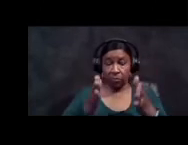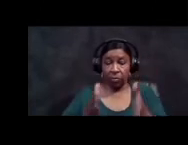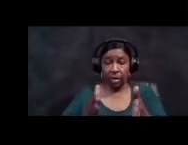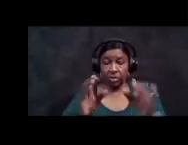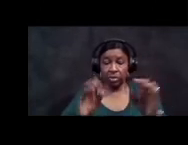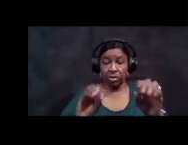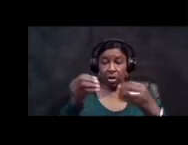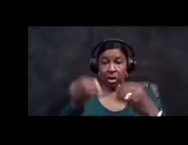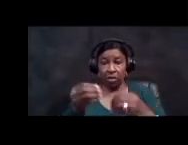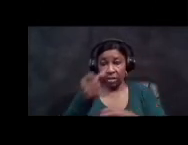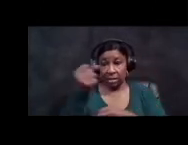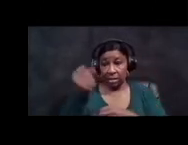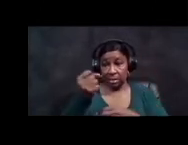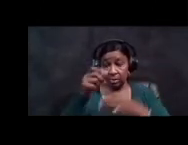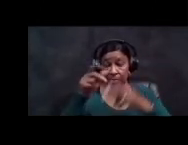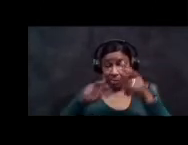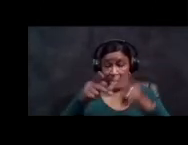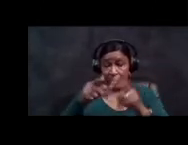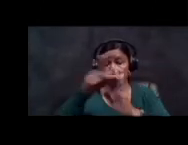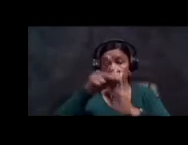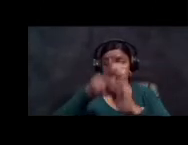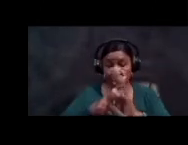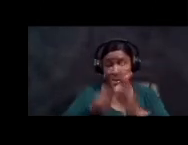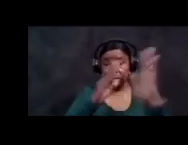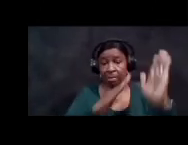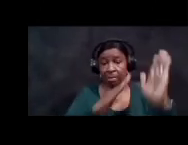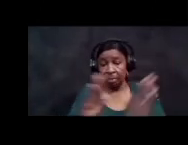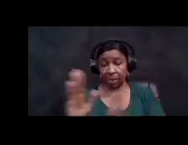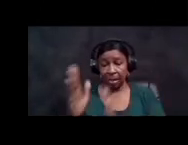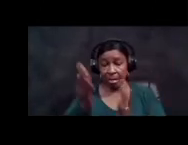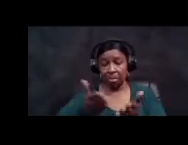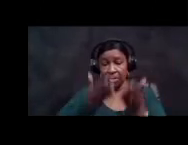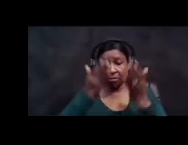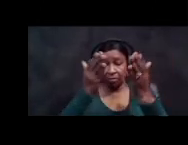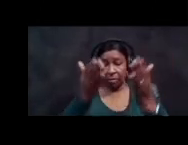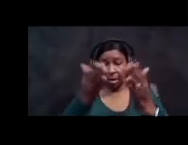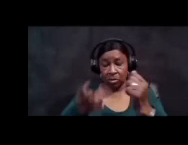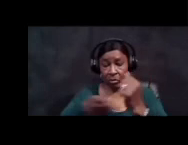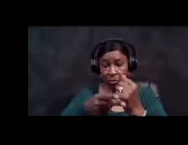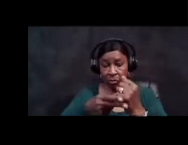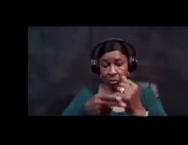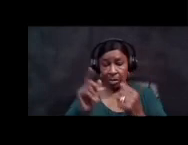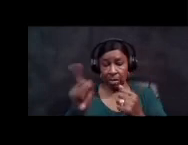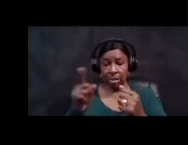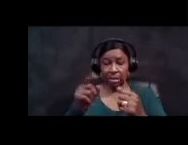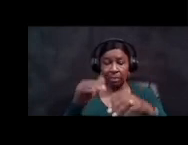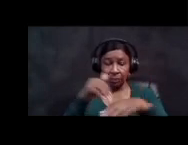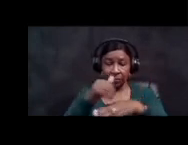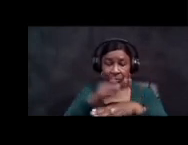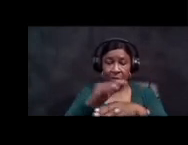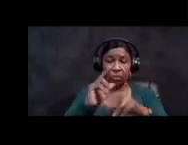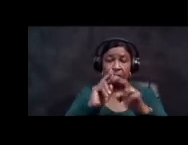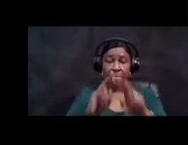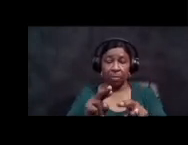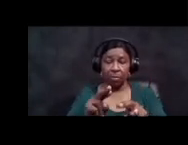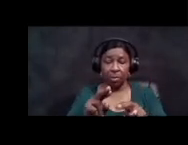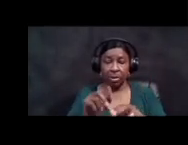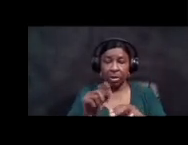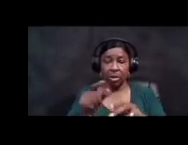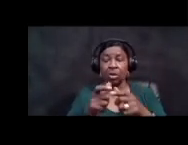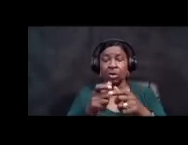of Detention Policy and Planning for ICE, Dora Schriero, she issued a report that called for major reforms to the